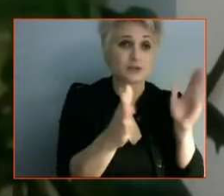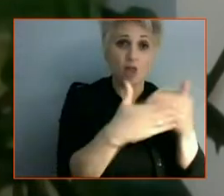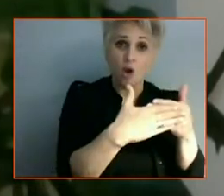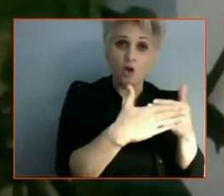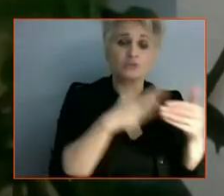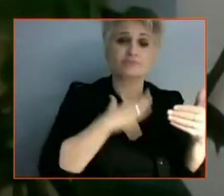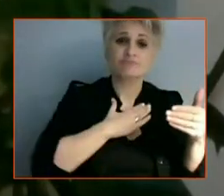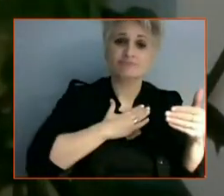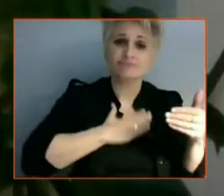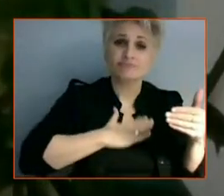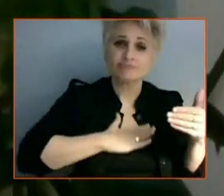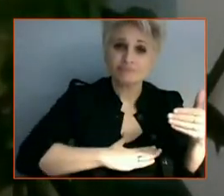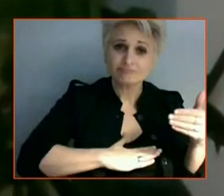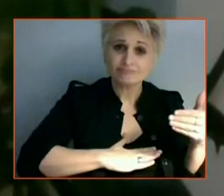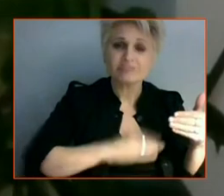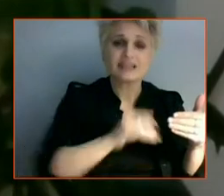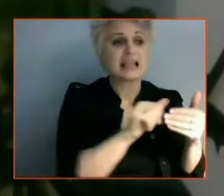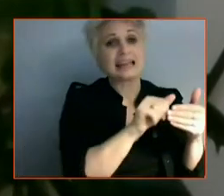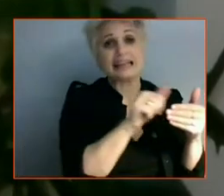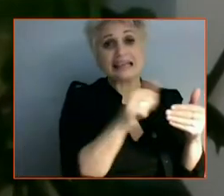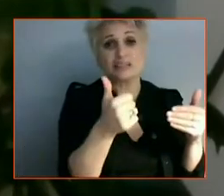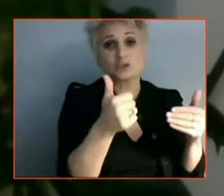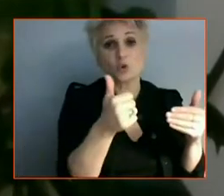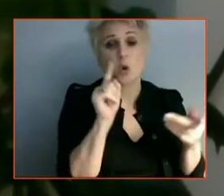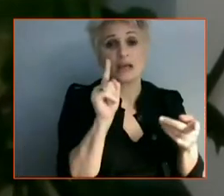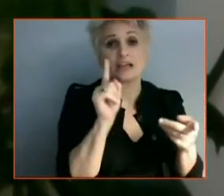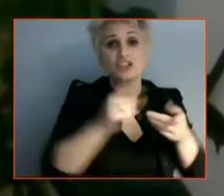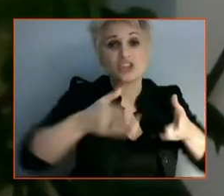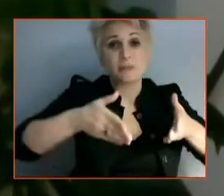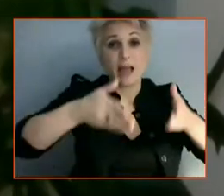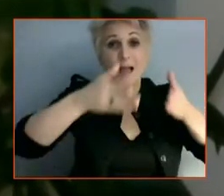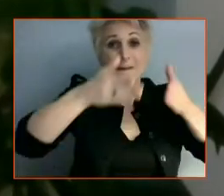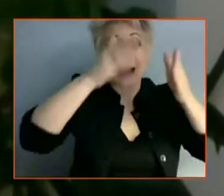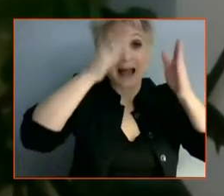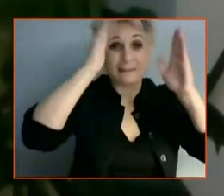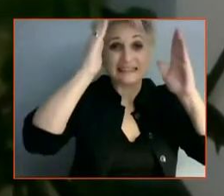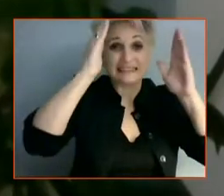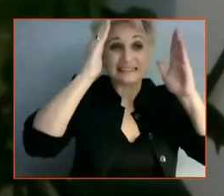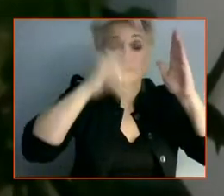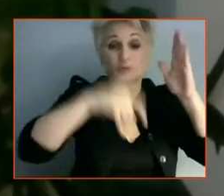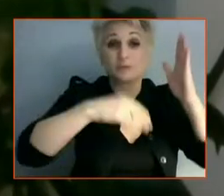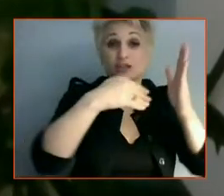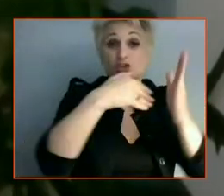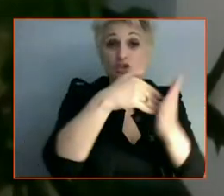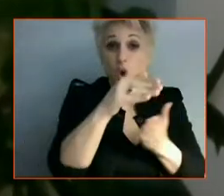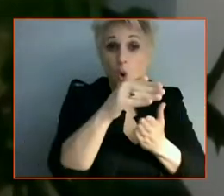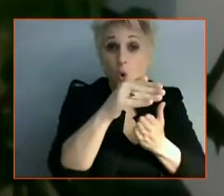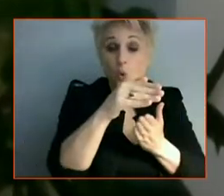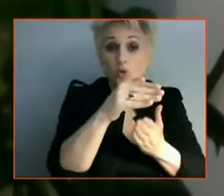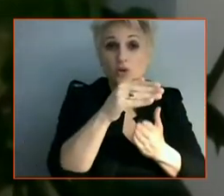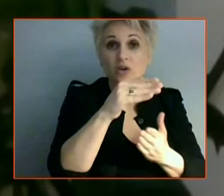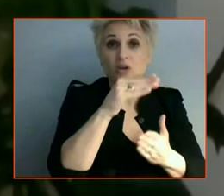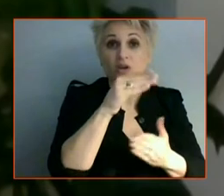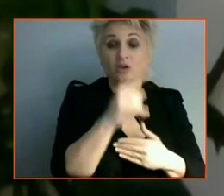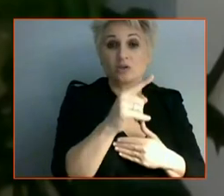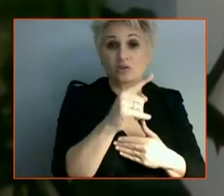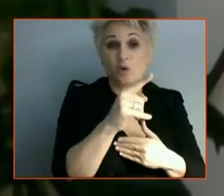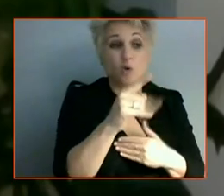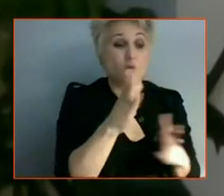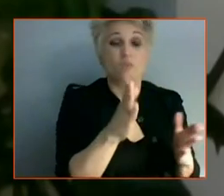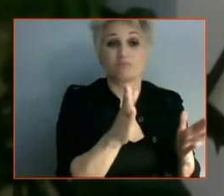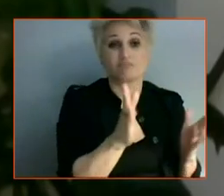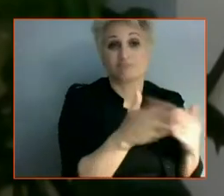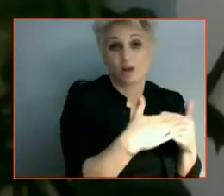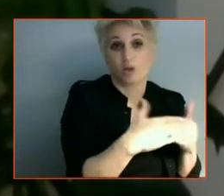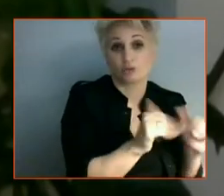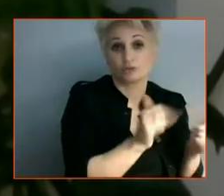cheap apartment block was going up next door, and of course an established music venue was the kind of collateral damage to that.